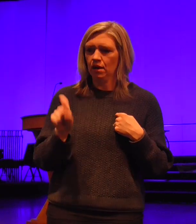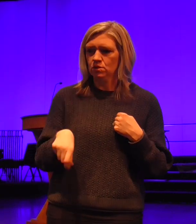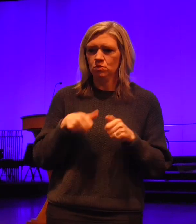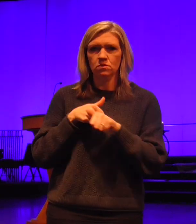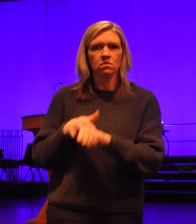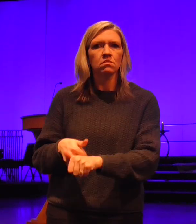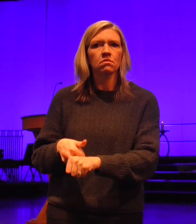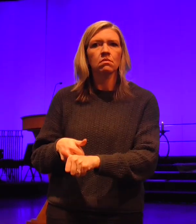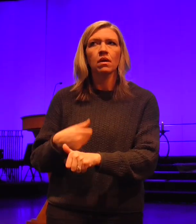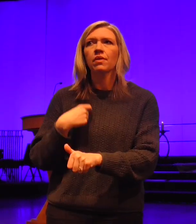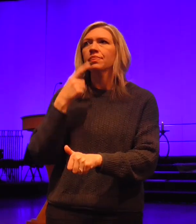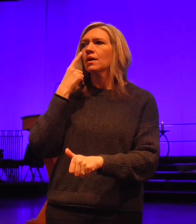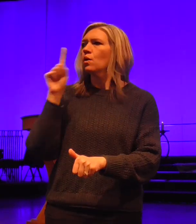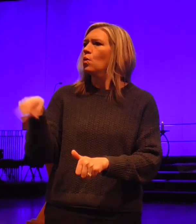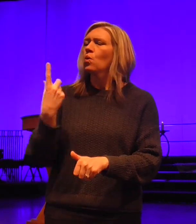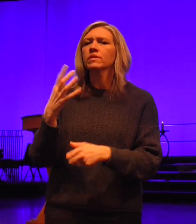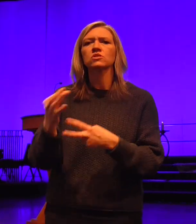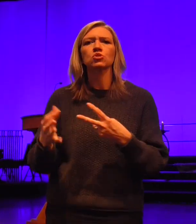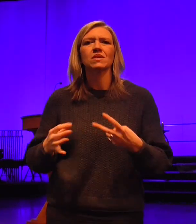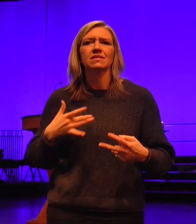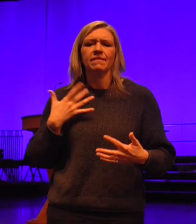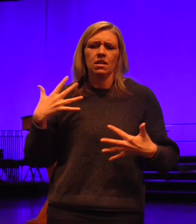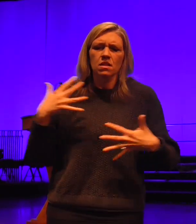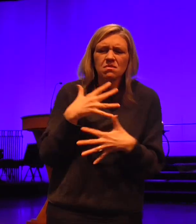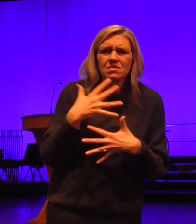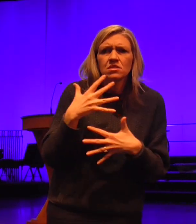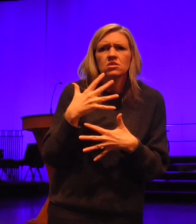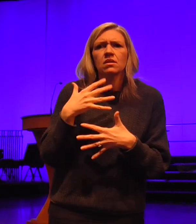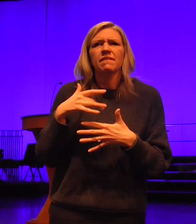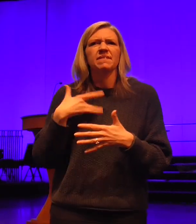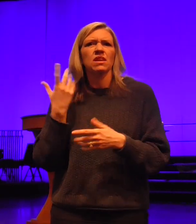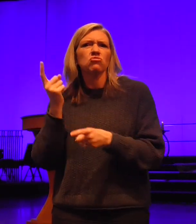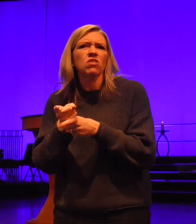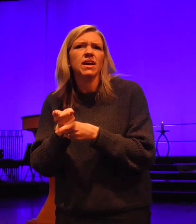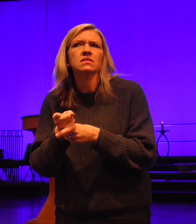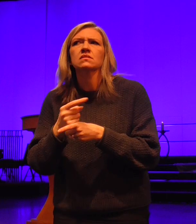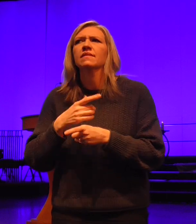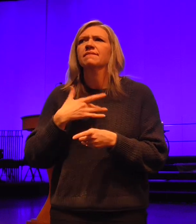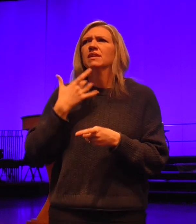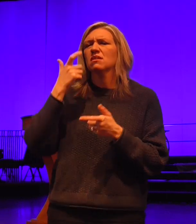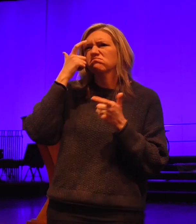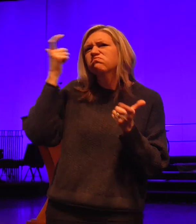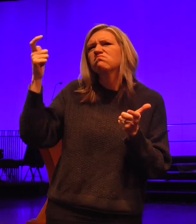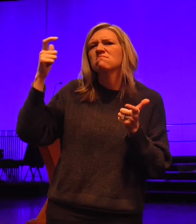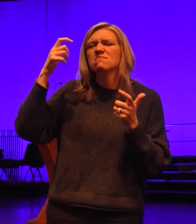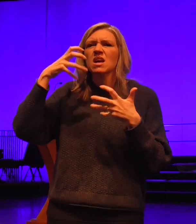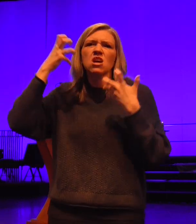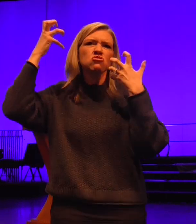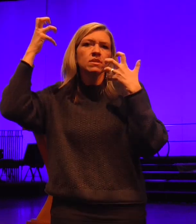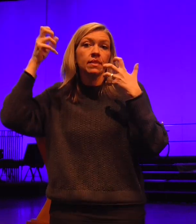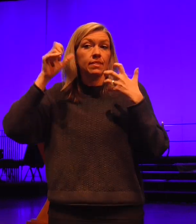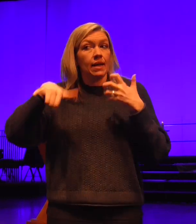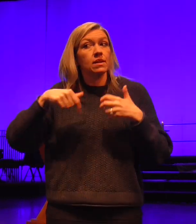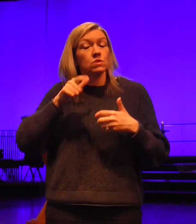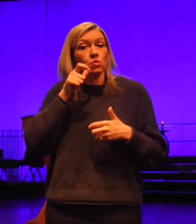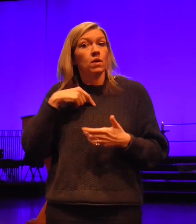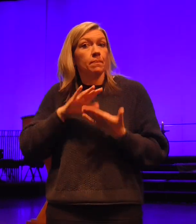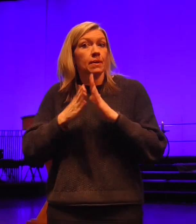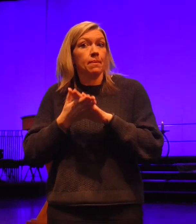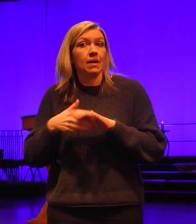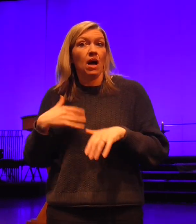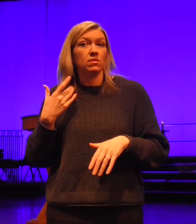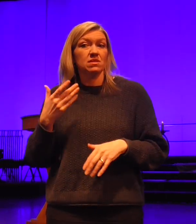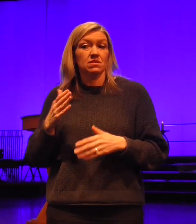to feel horrified and justified and righteous and angry, because that's who I was becoming. I was becoming just like